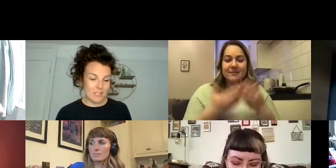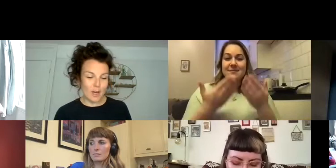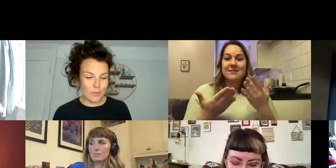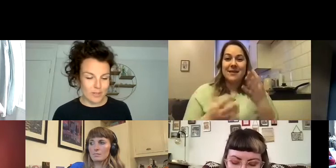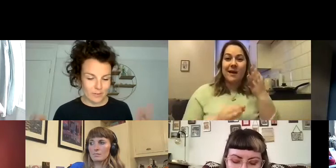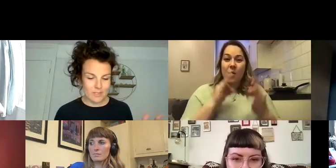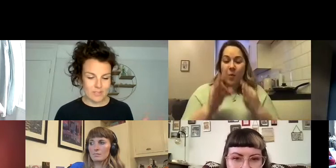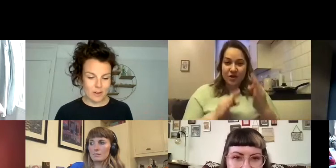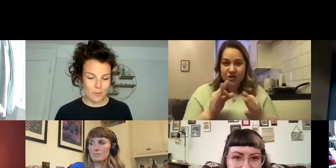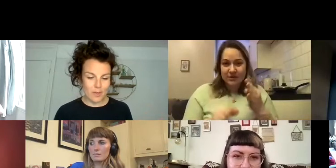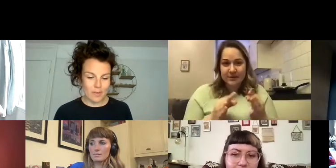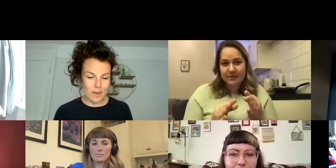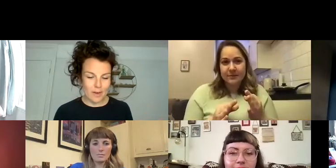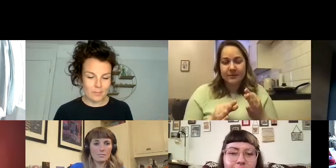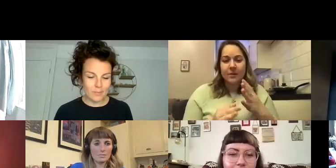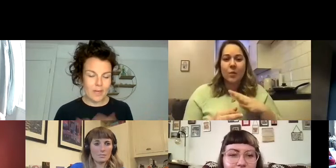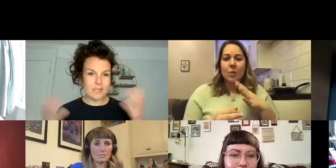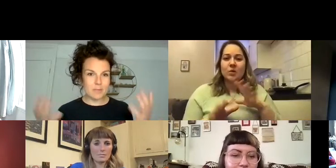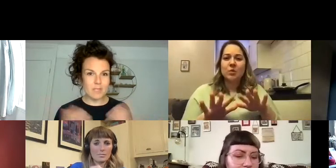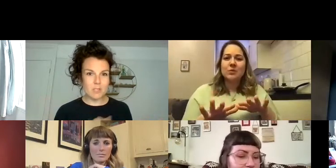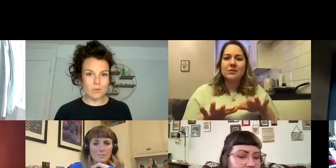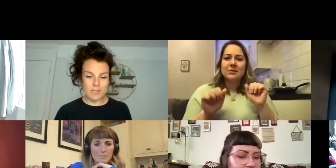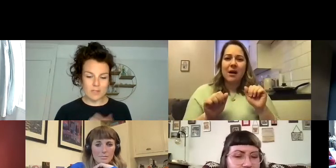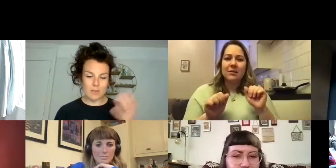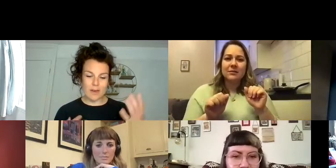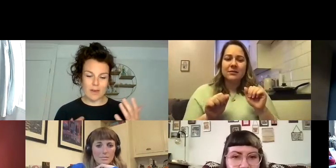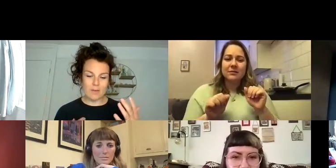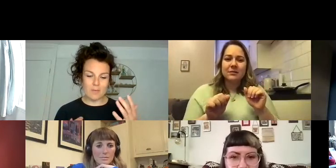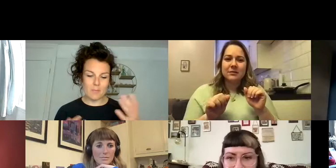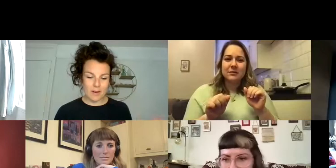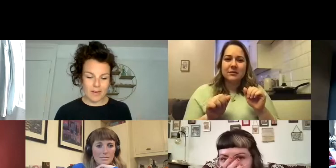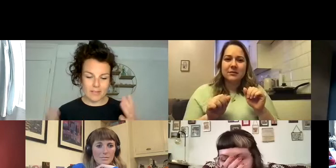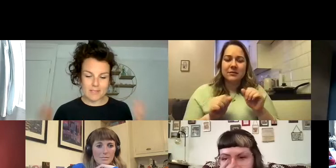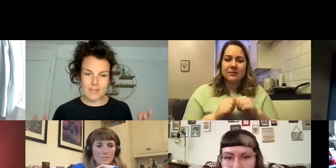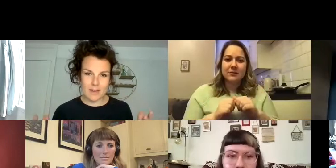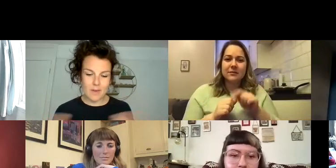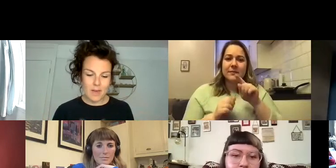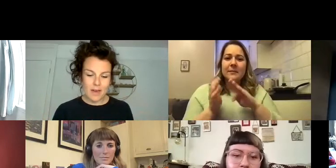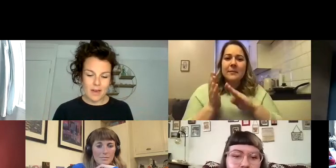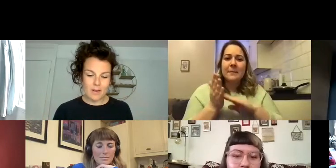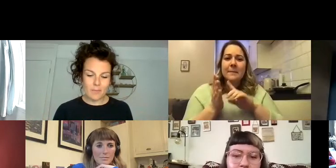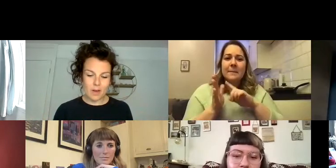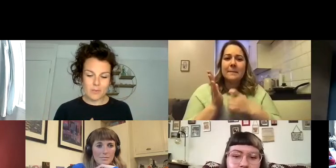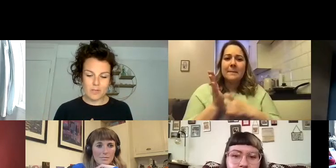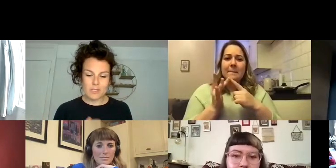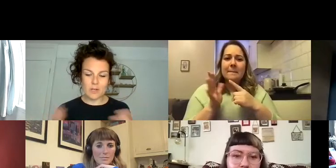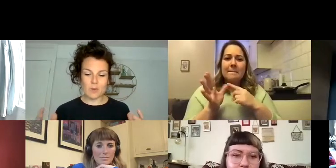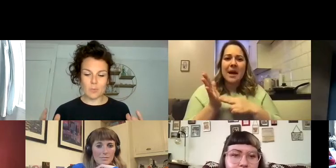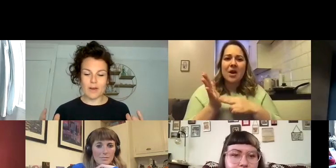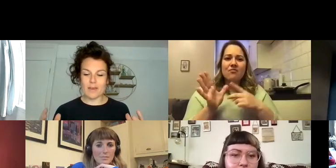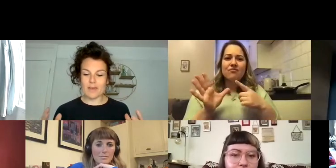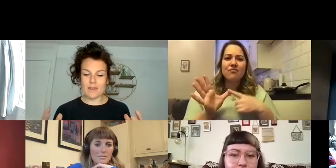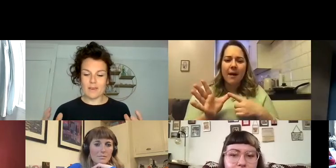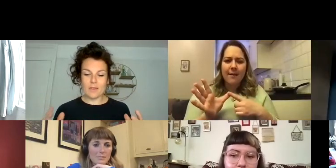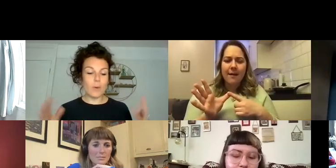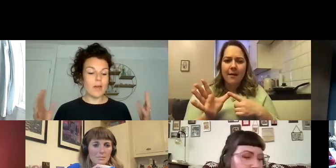And actually, I would love to start with, as I mentioned already, so Marianne and Sam, I was really struck